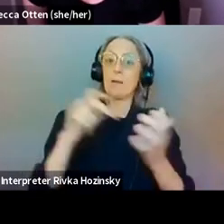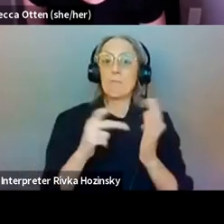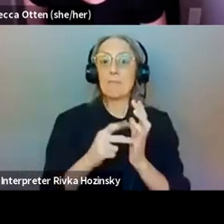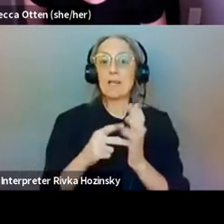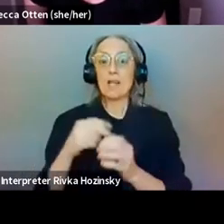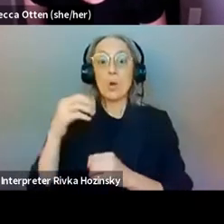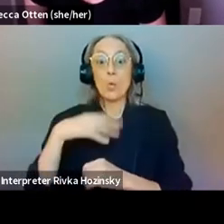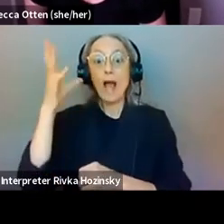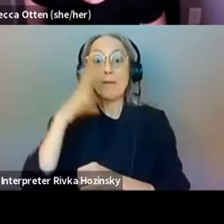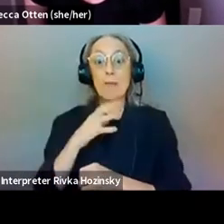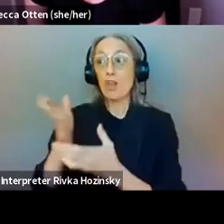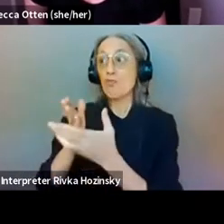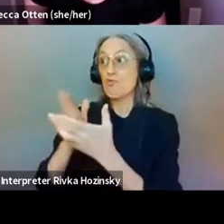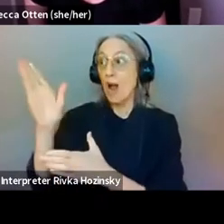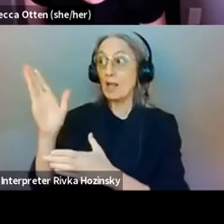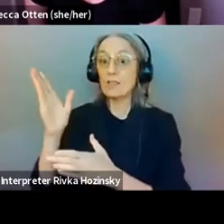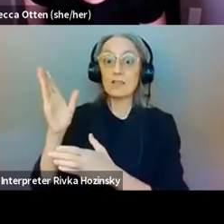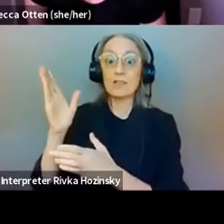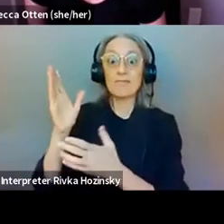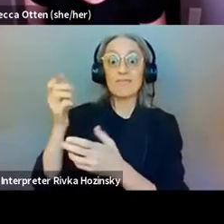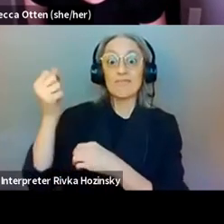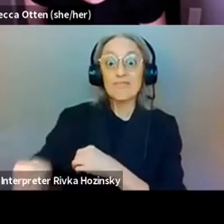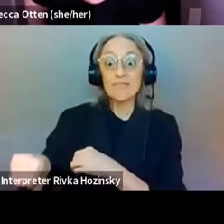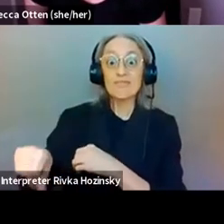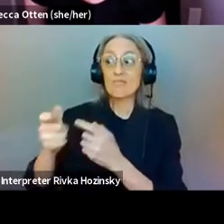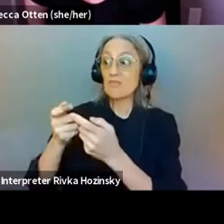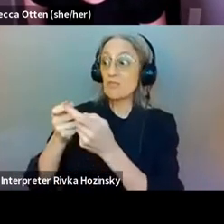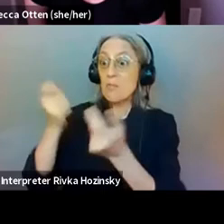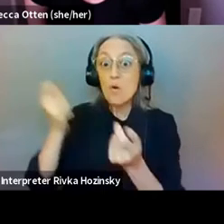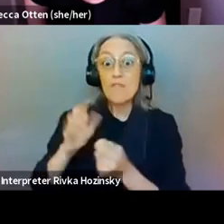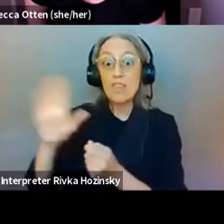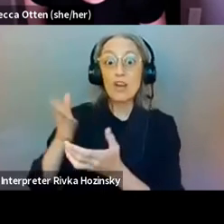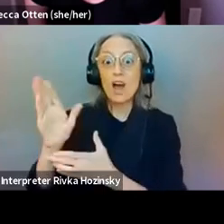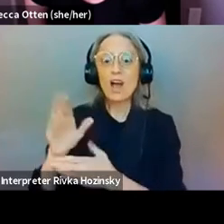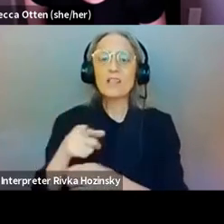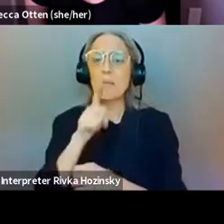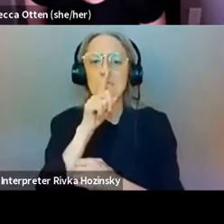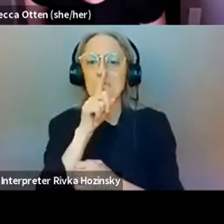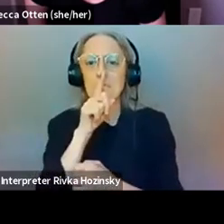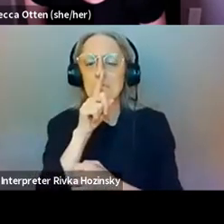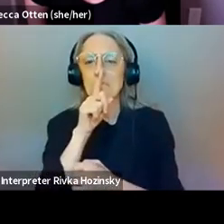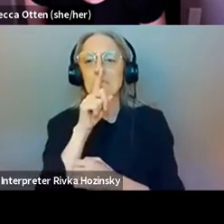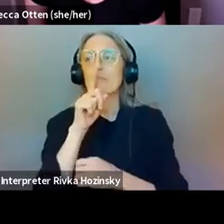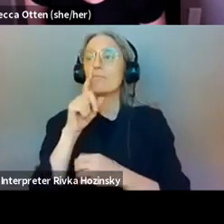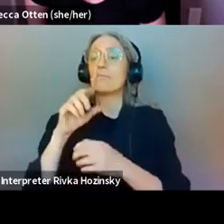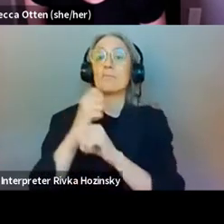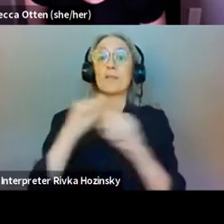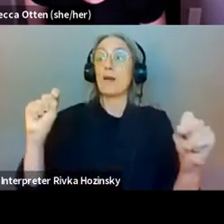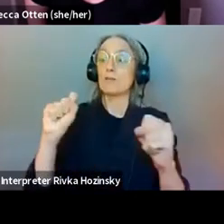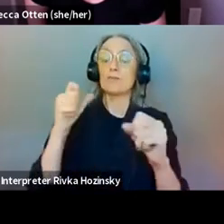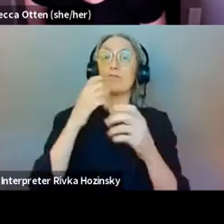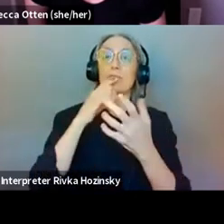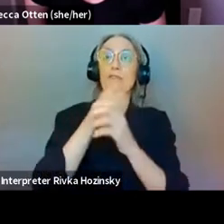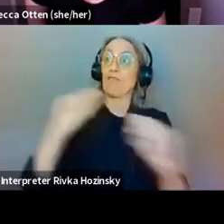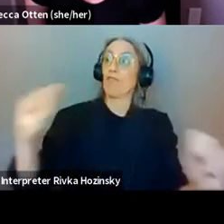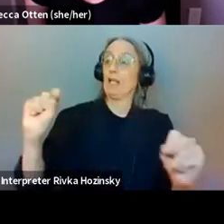right? But it's not, you know, and you're right, like it's about creating a larger space for everyone. And I think that's